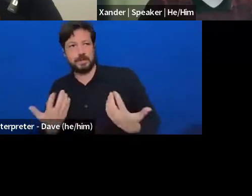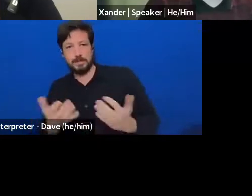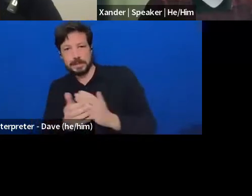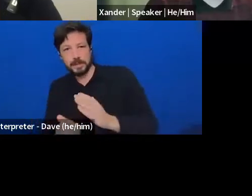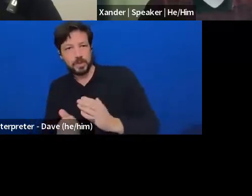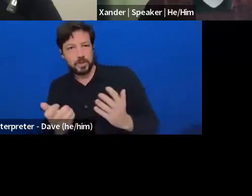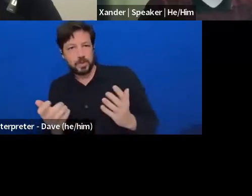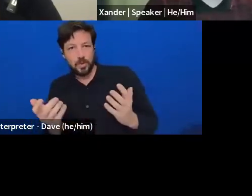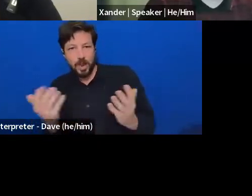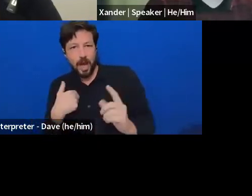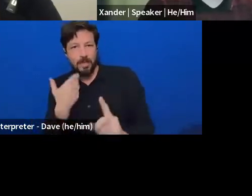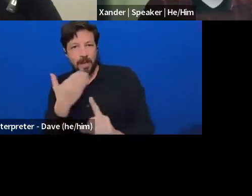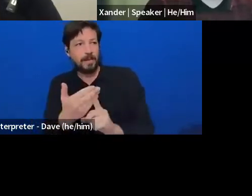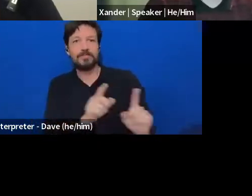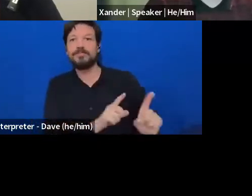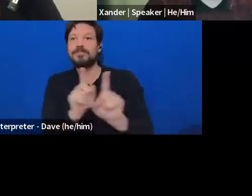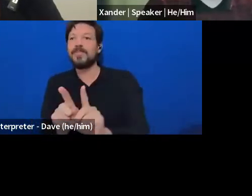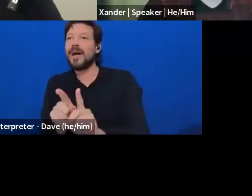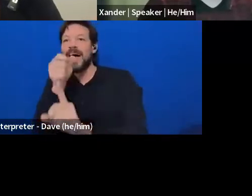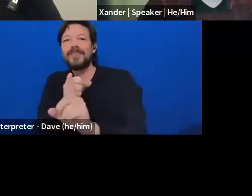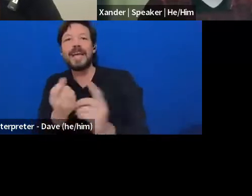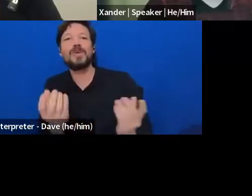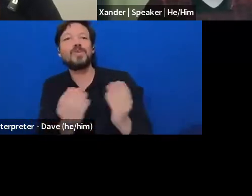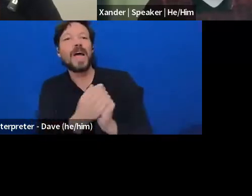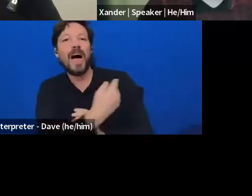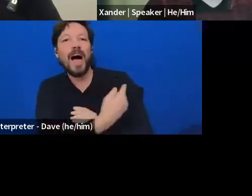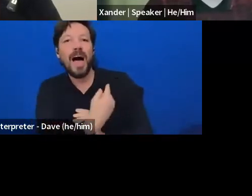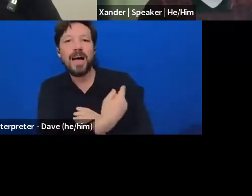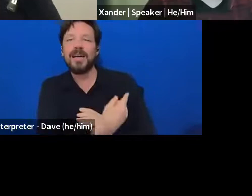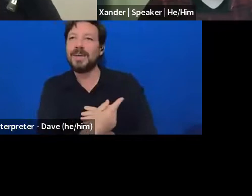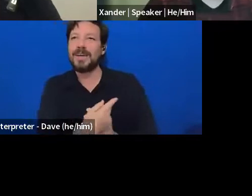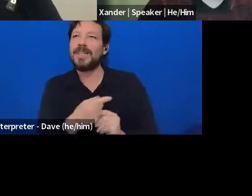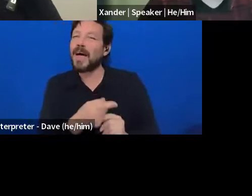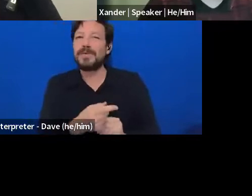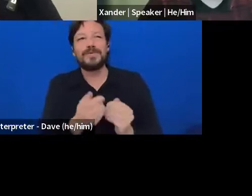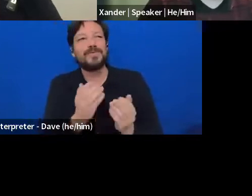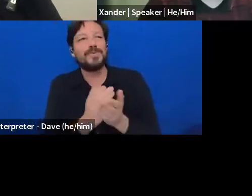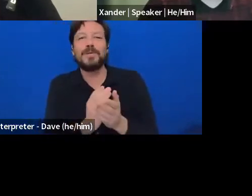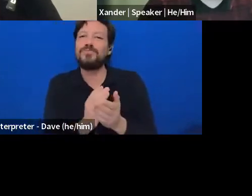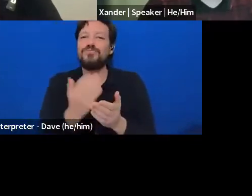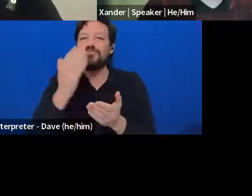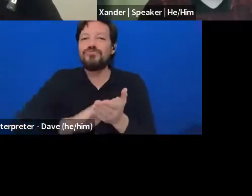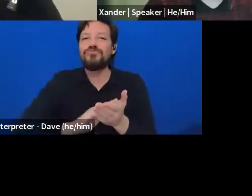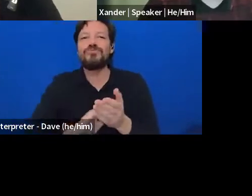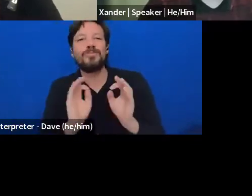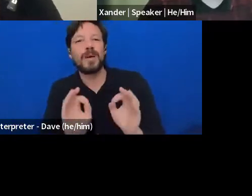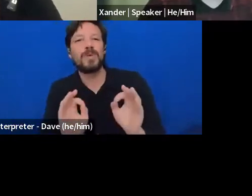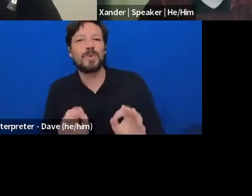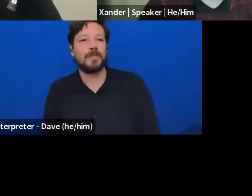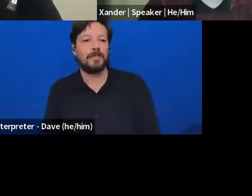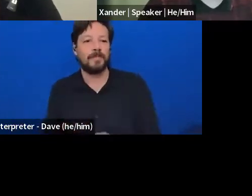of us advocate, I guess, which is a special moment that we've had together.